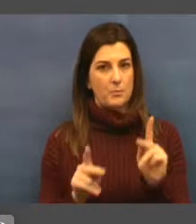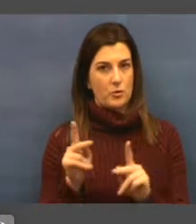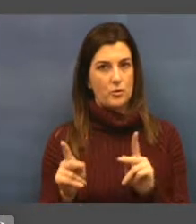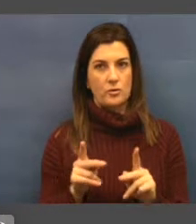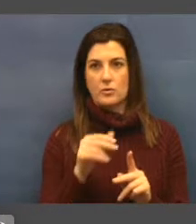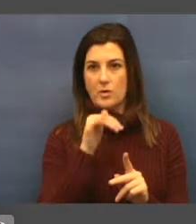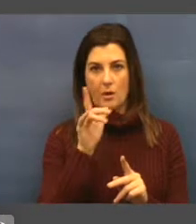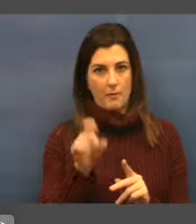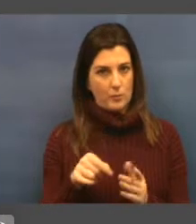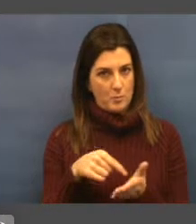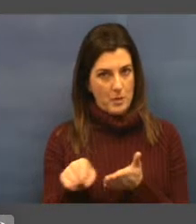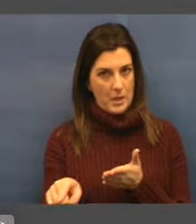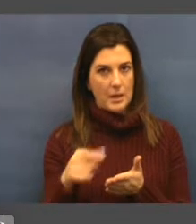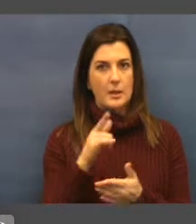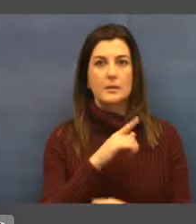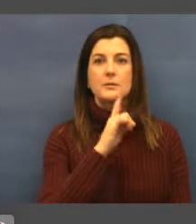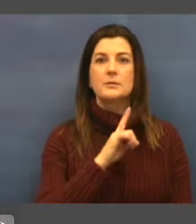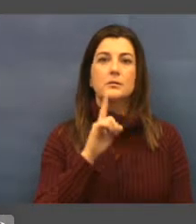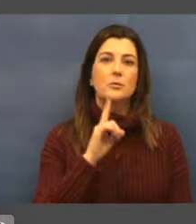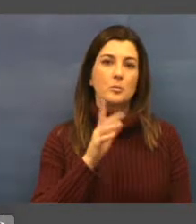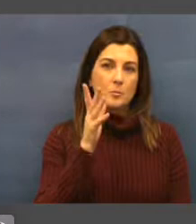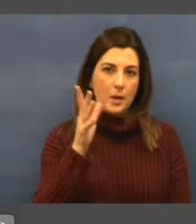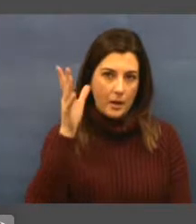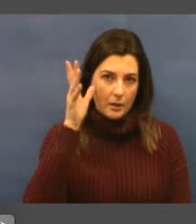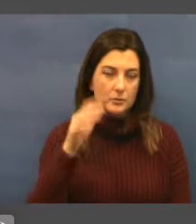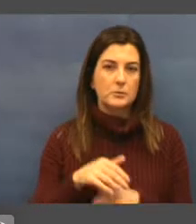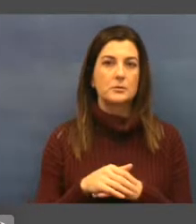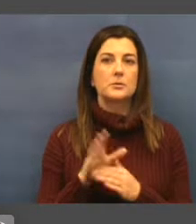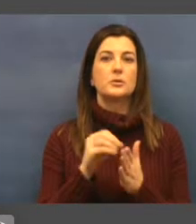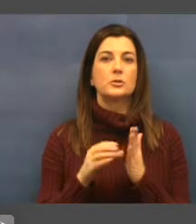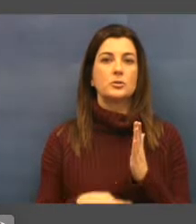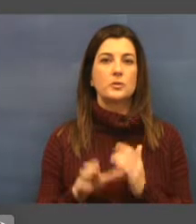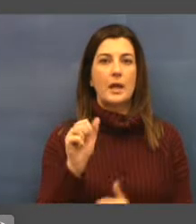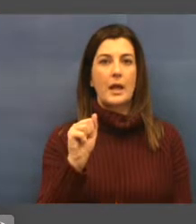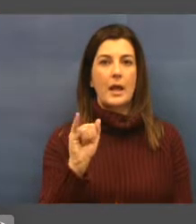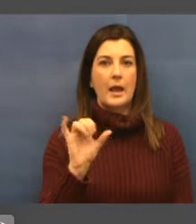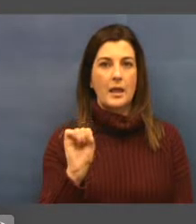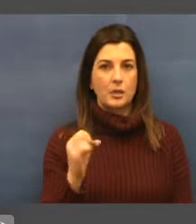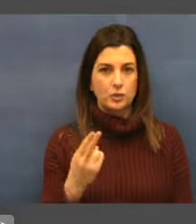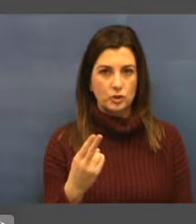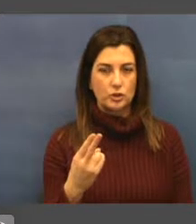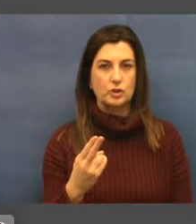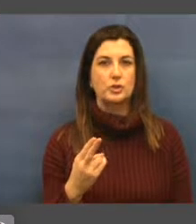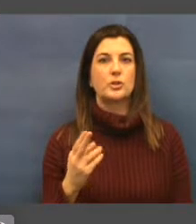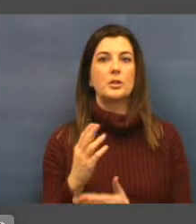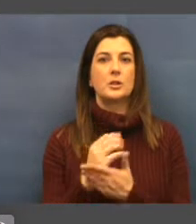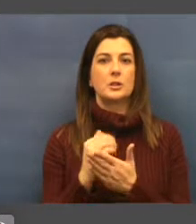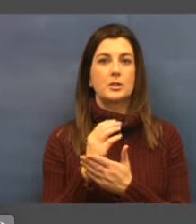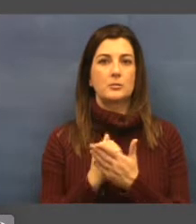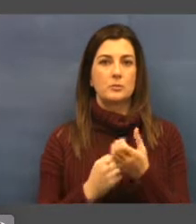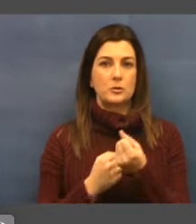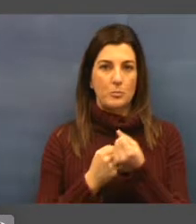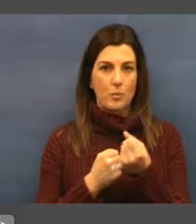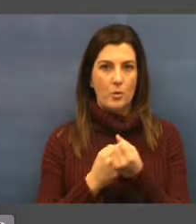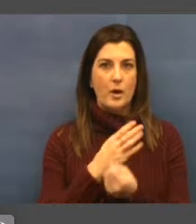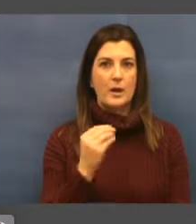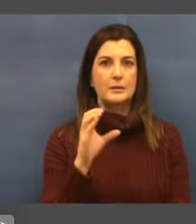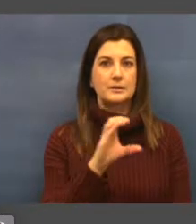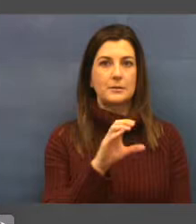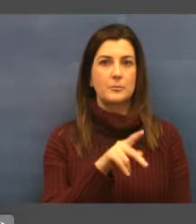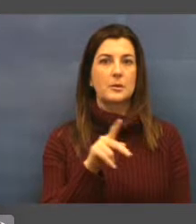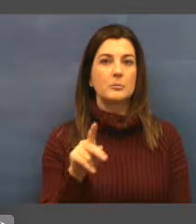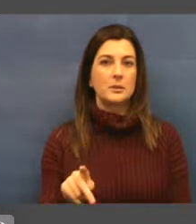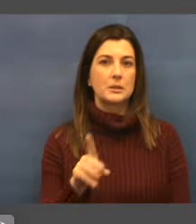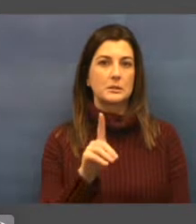and that includes single parents, students who are on AISH, income support, and CPP disability benefits.